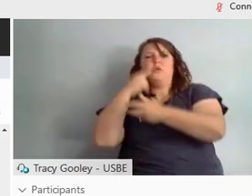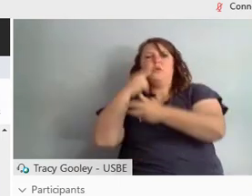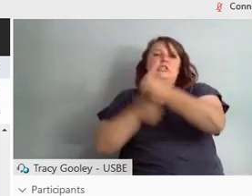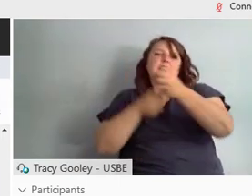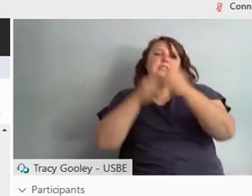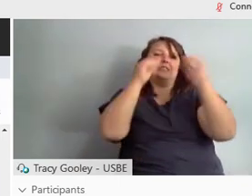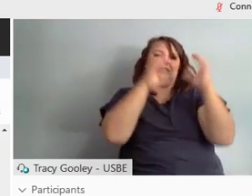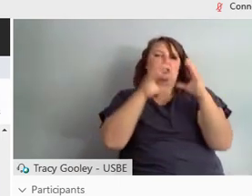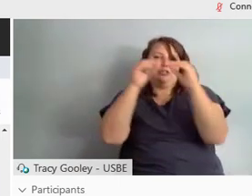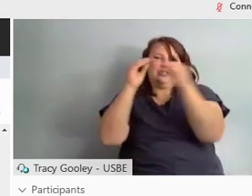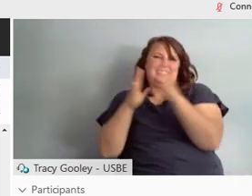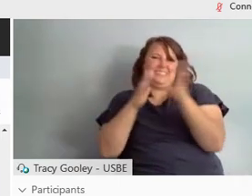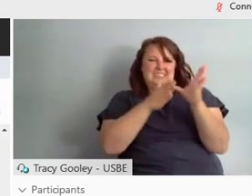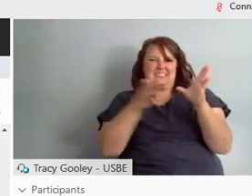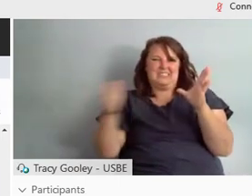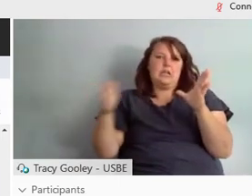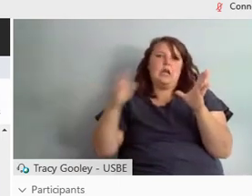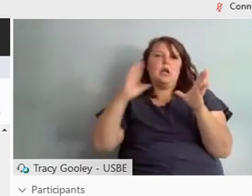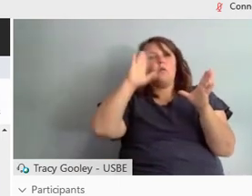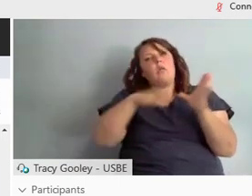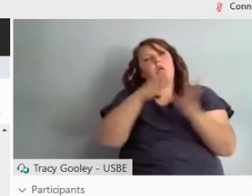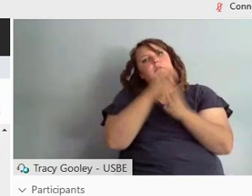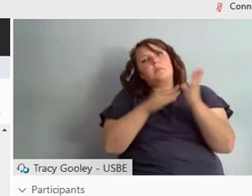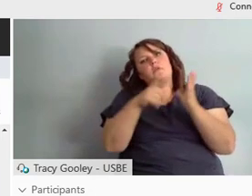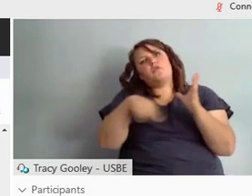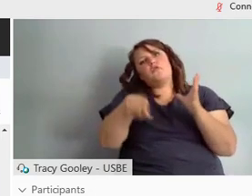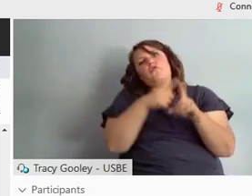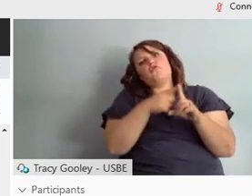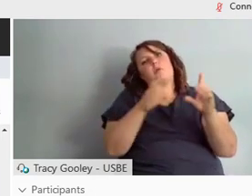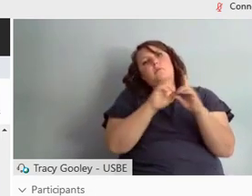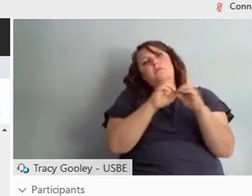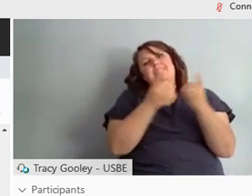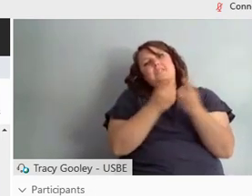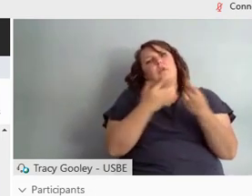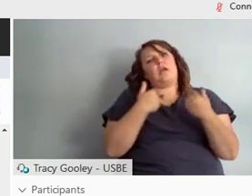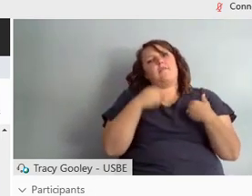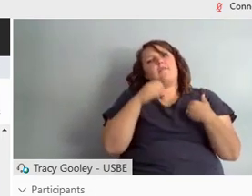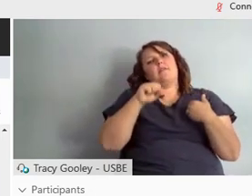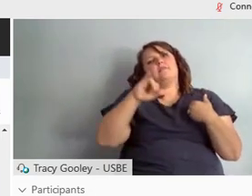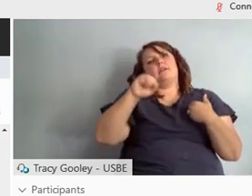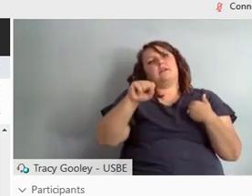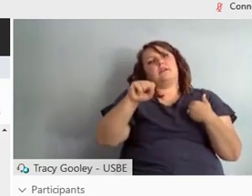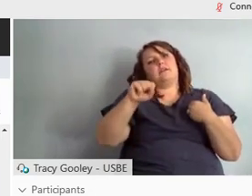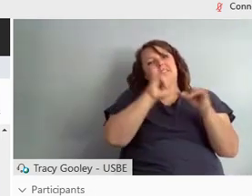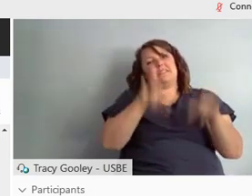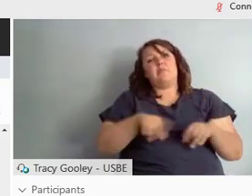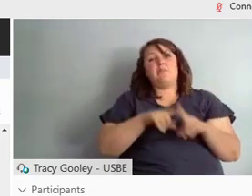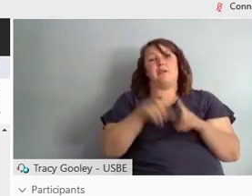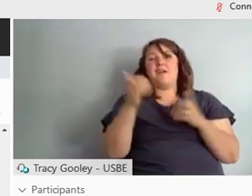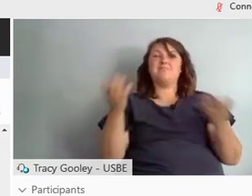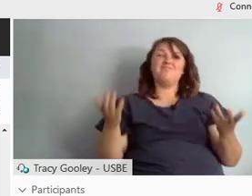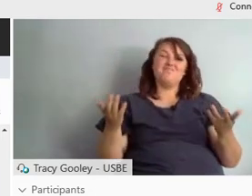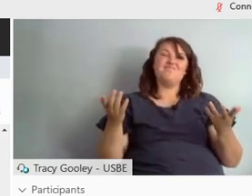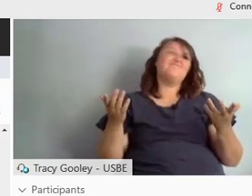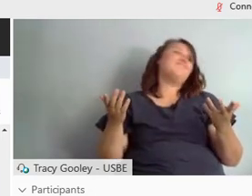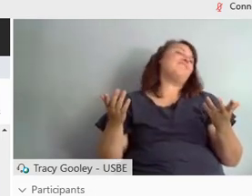teacher. I know some of you are from a district that have an SIS system, but